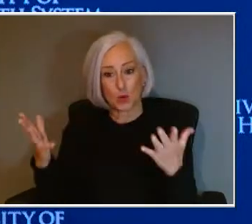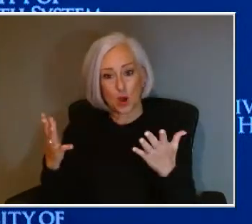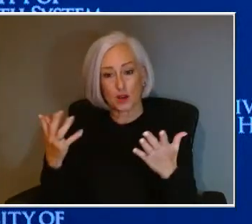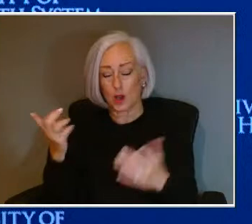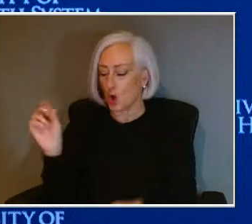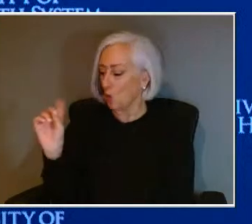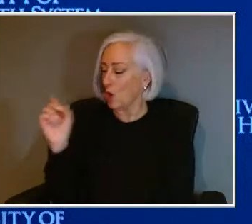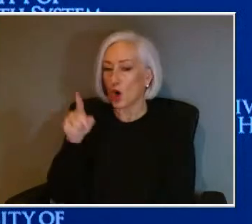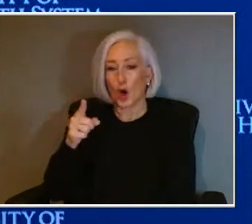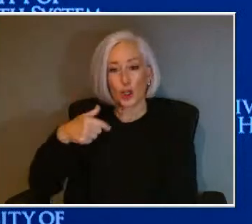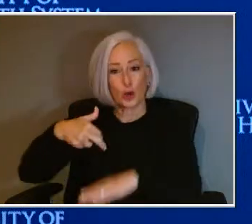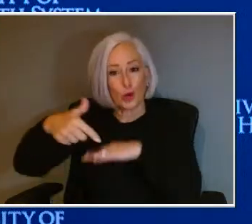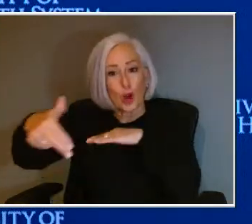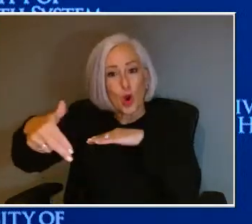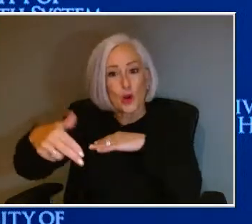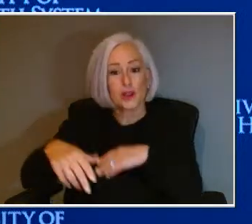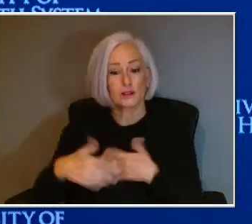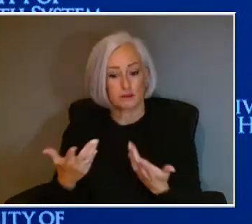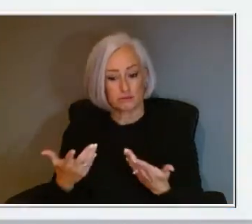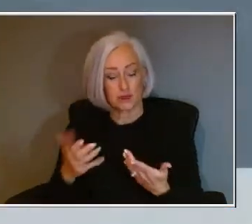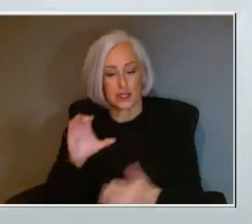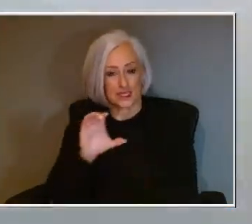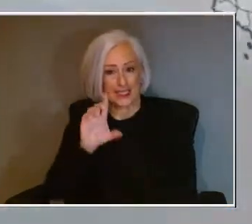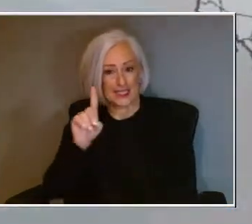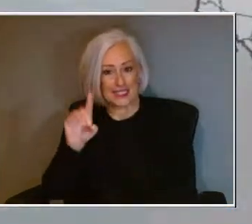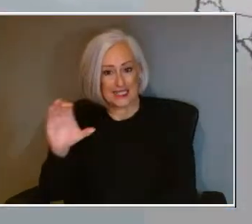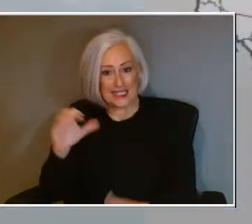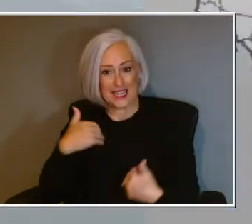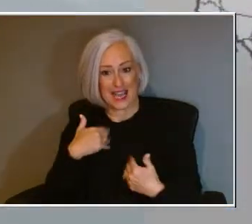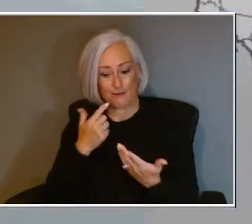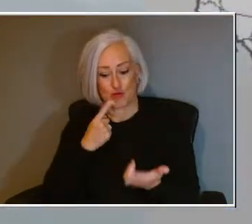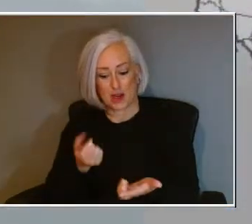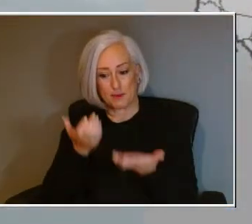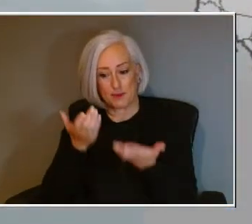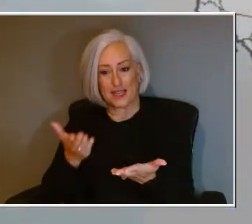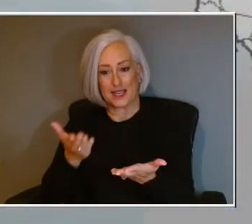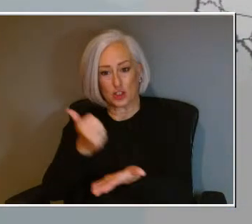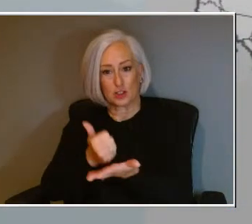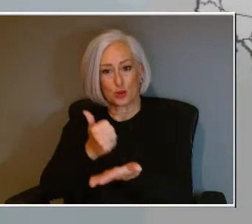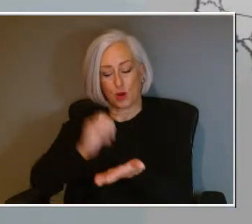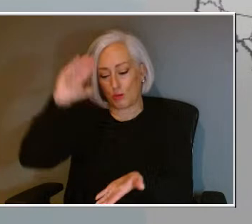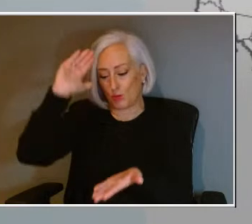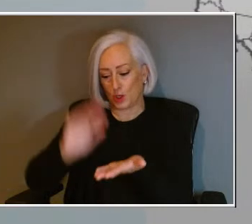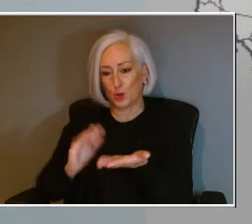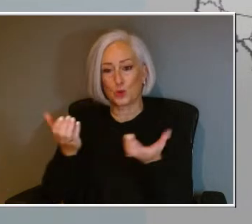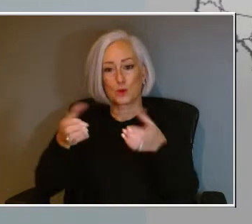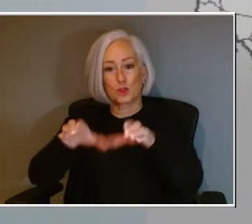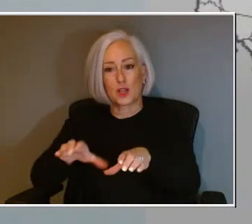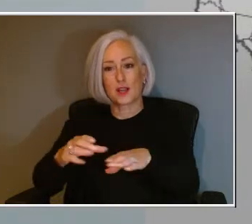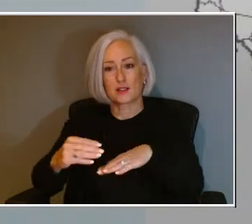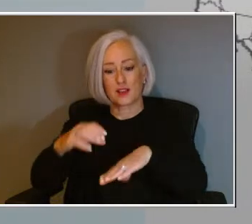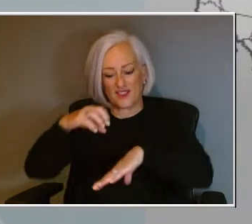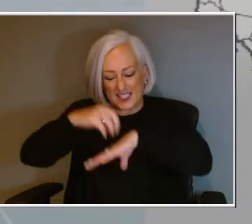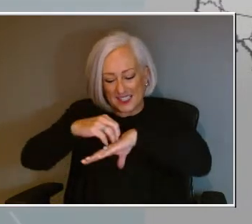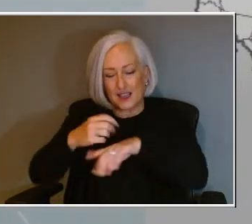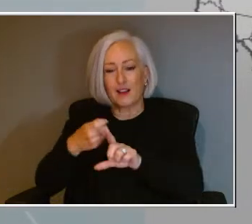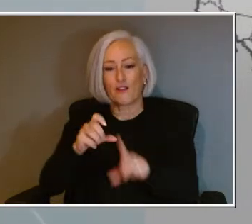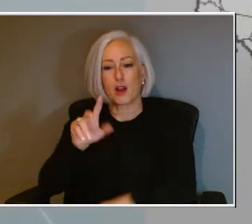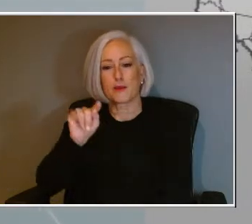Obviously, there are CDC recommendations for things to help reduce the chance of getting bit by ticks or getting